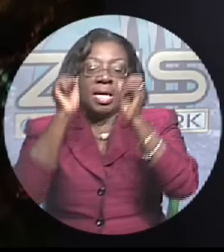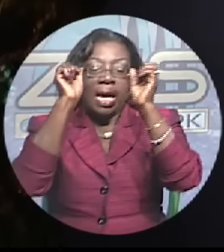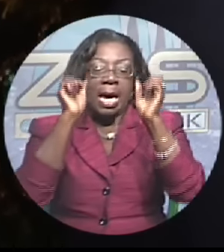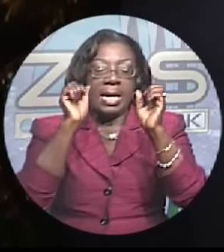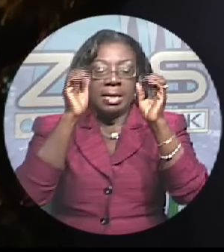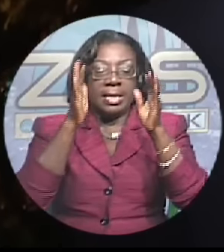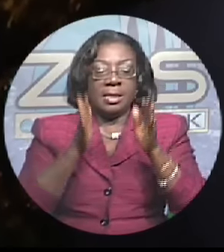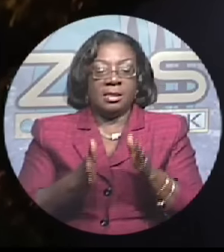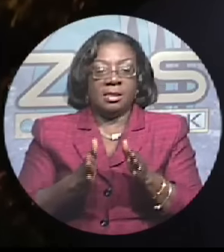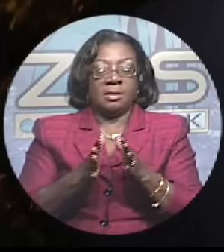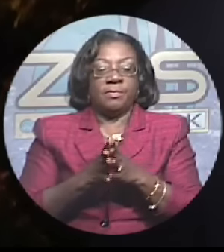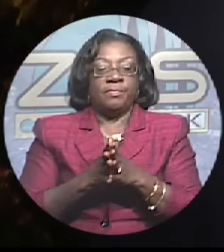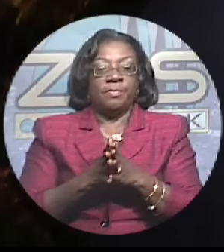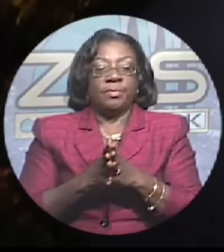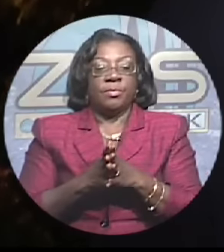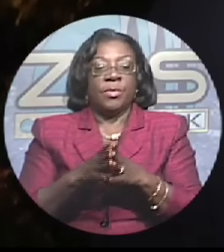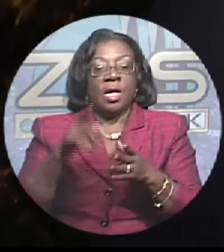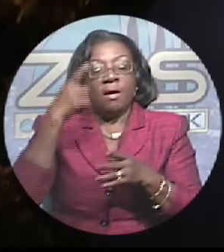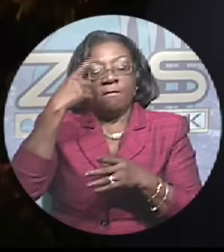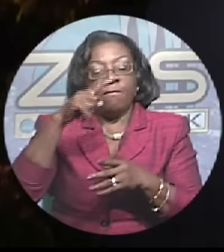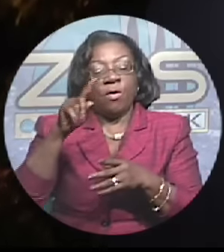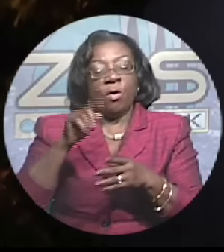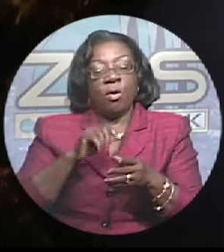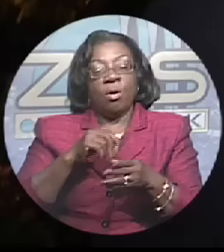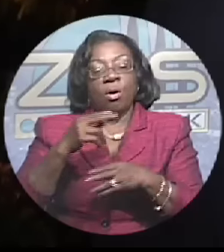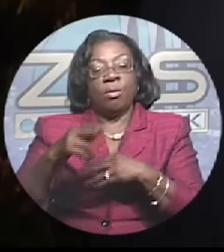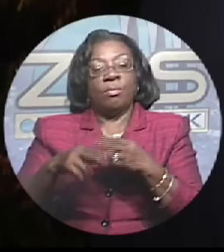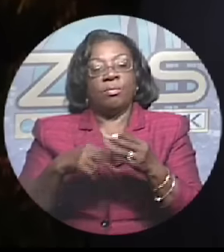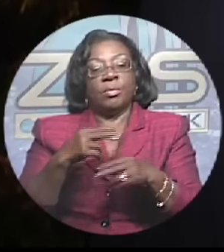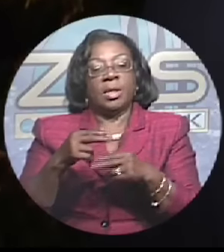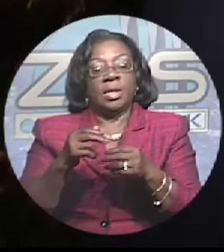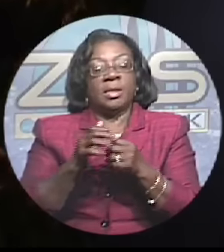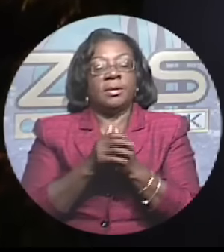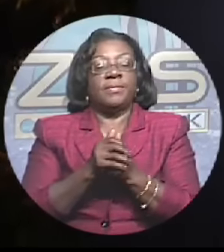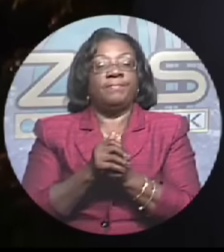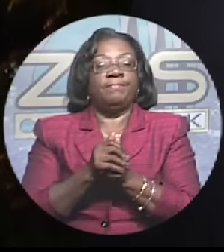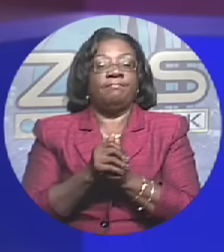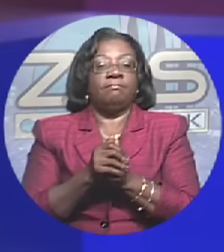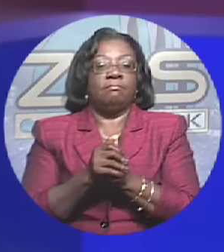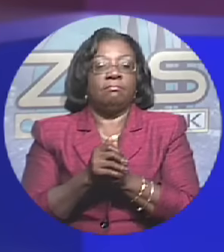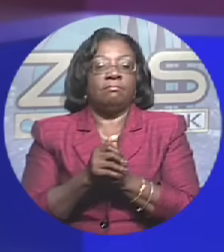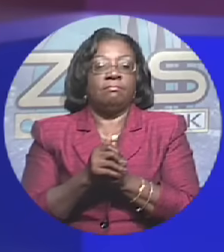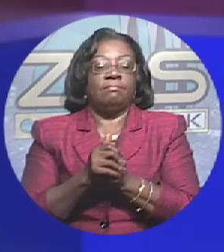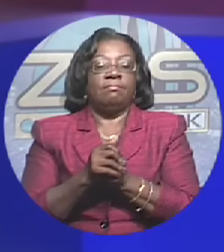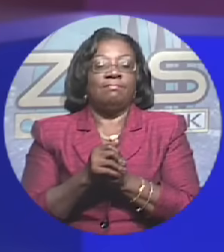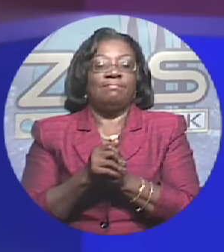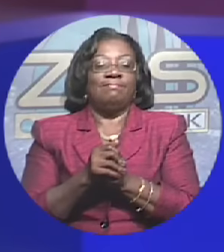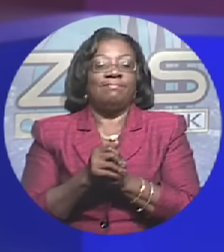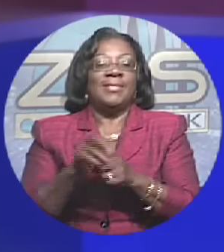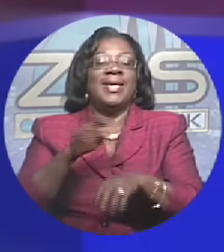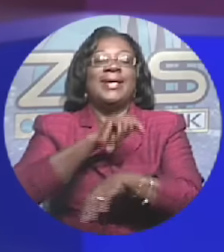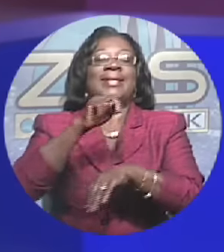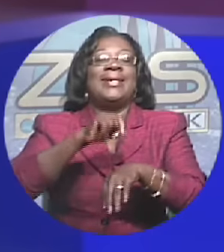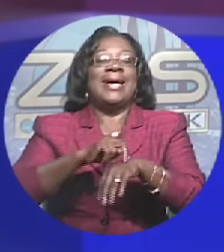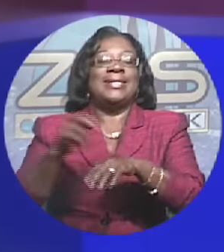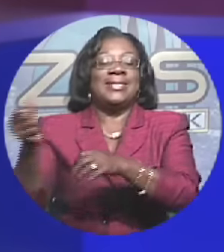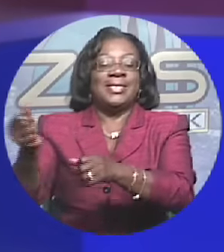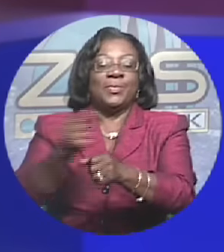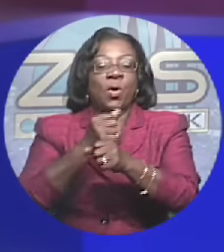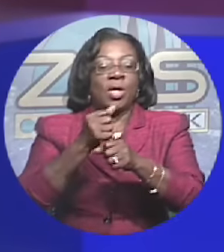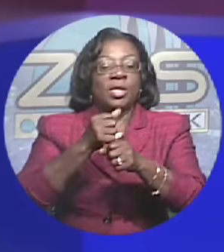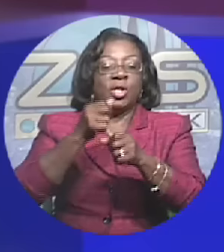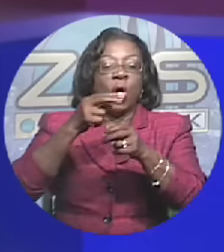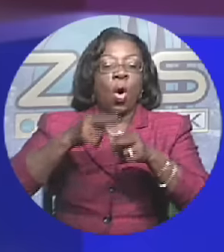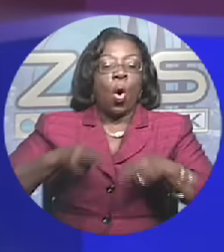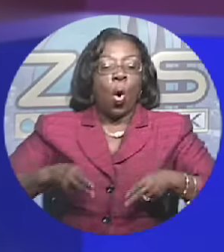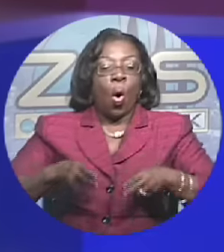establish that position for ongoing communications with the athletes. The National Sports Hall of Fame will grow